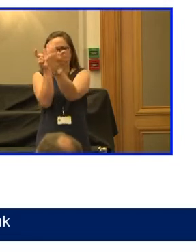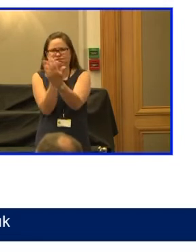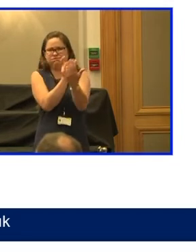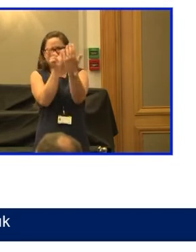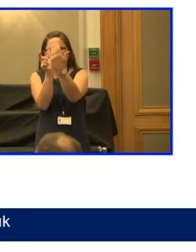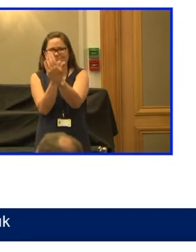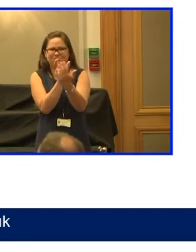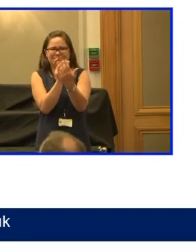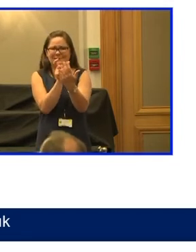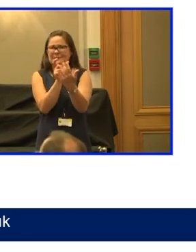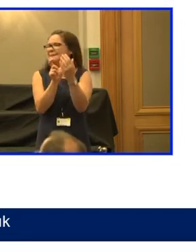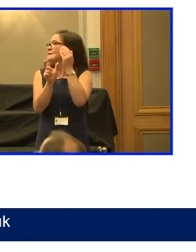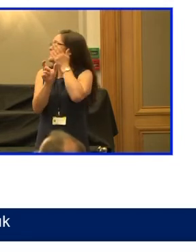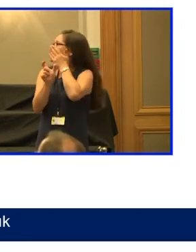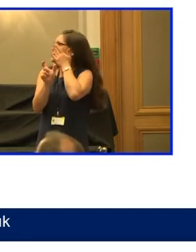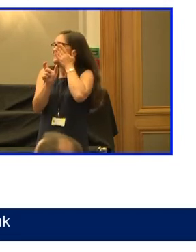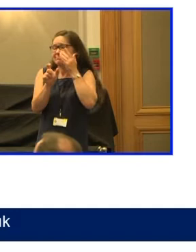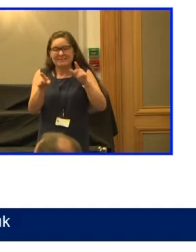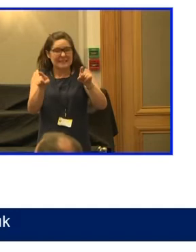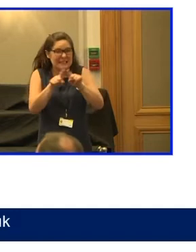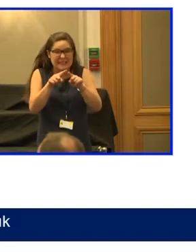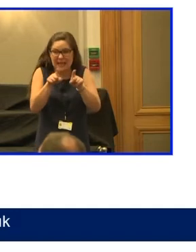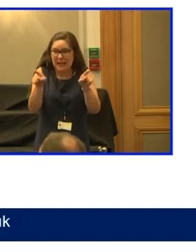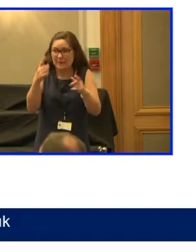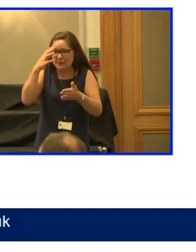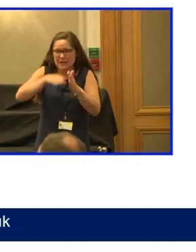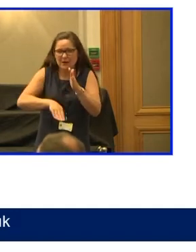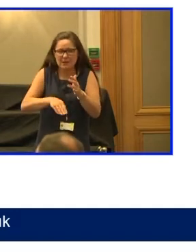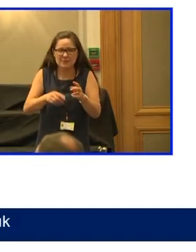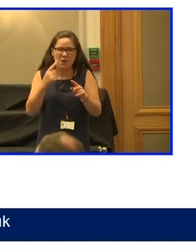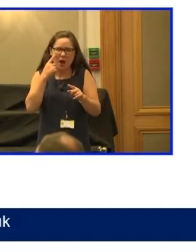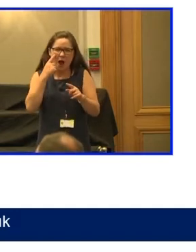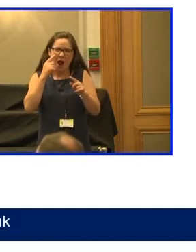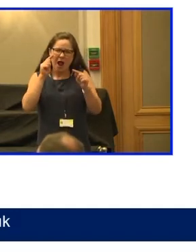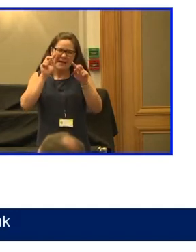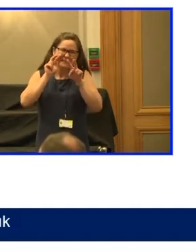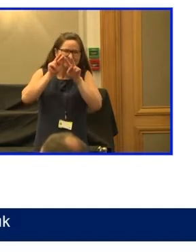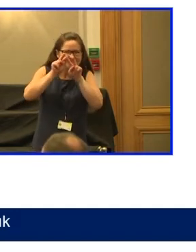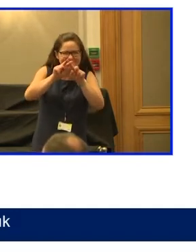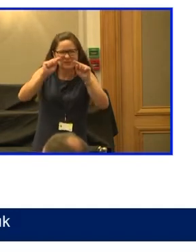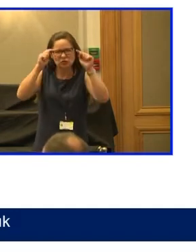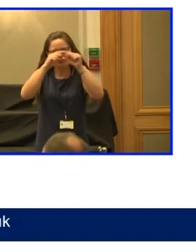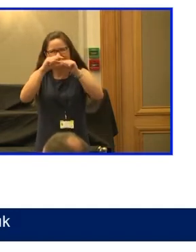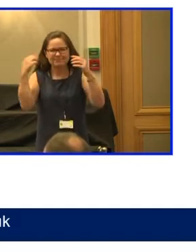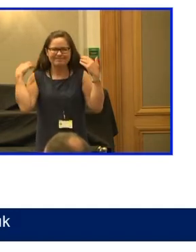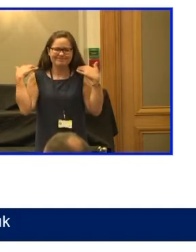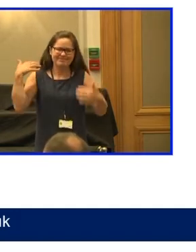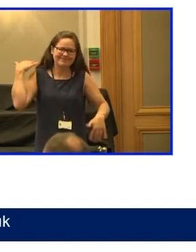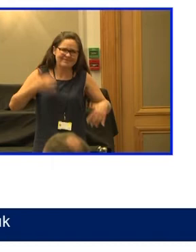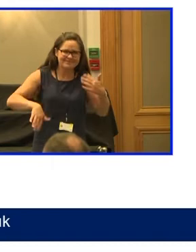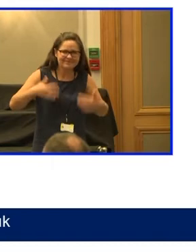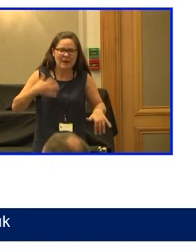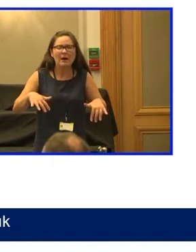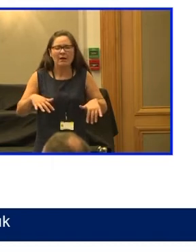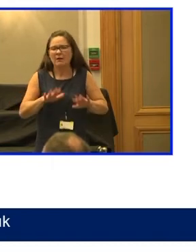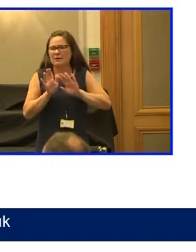know, if this sounds like something you've experienced, where you get eye strain, you've got headaches, your back starts to hurt, the next thing you know, you just need more